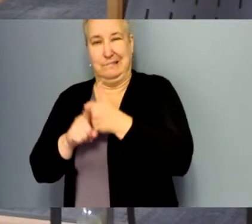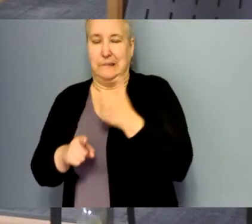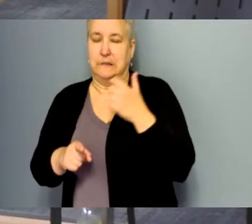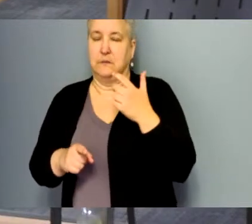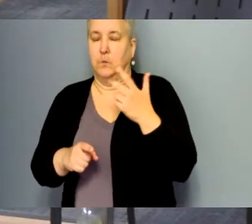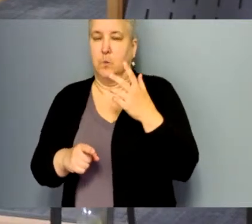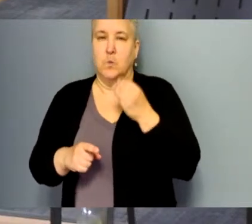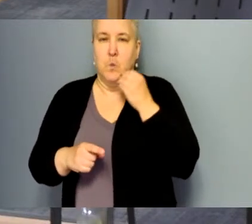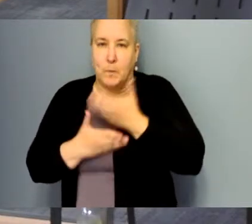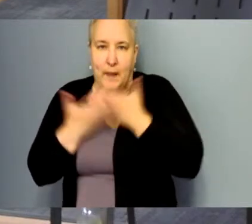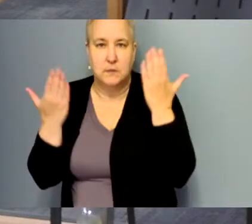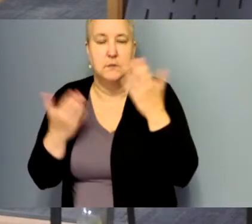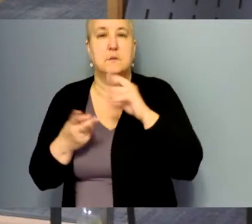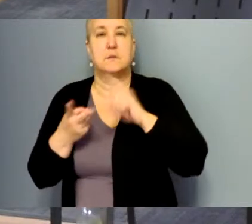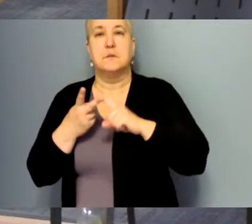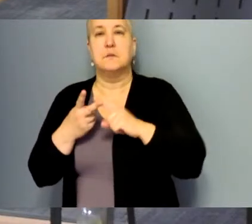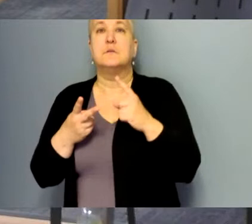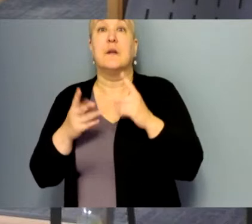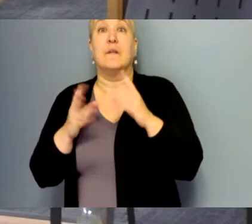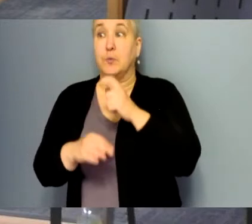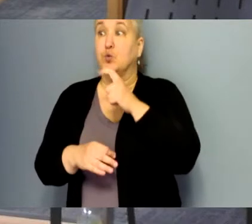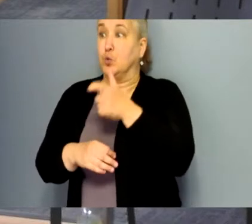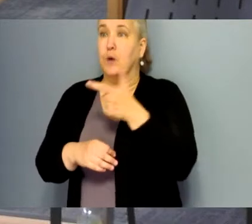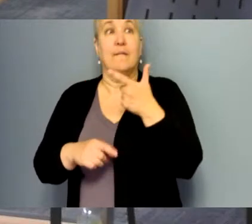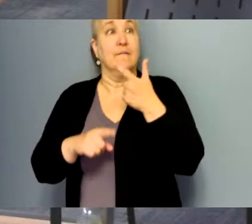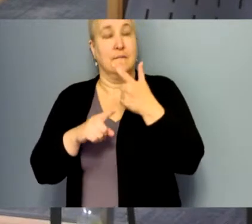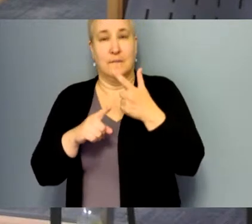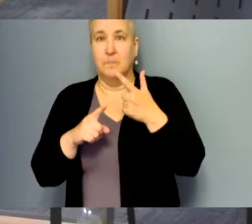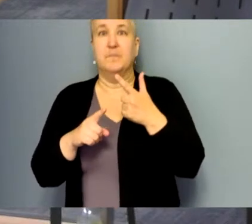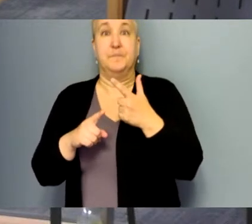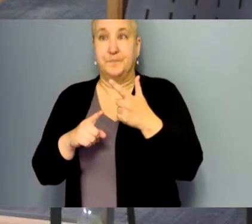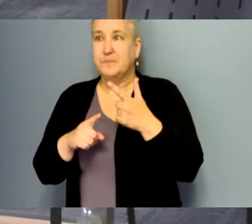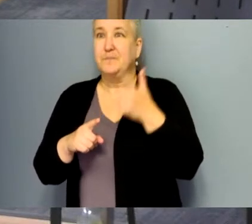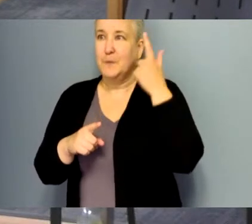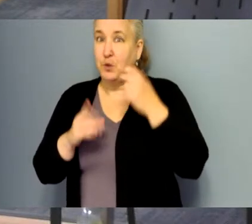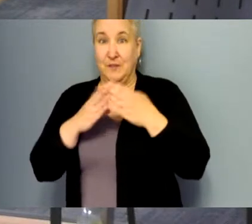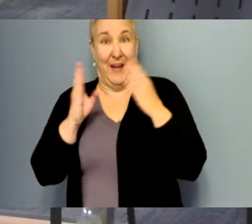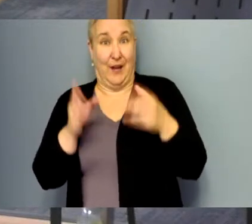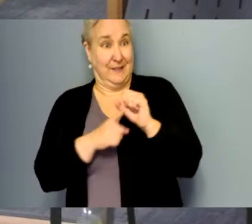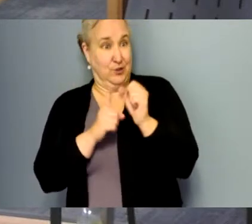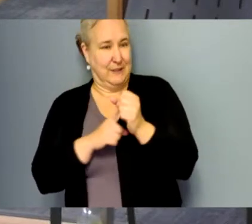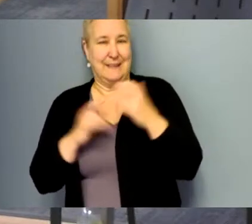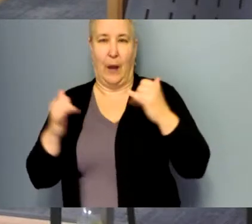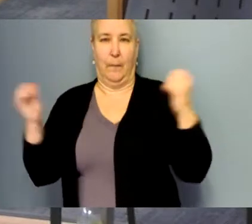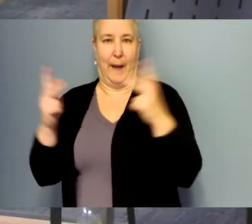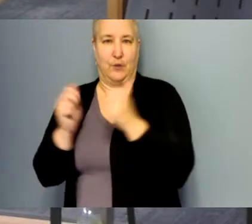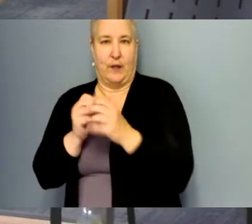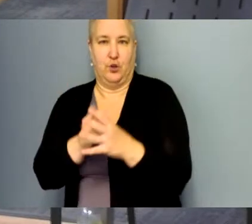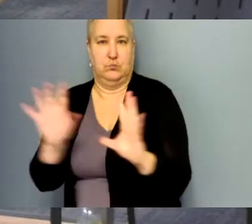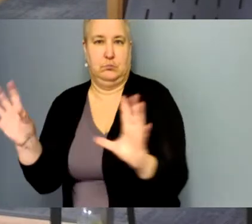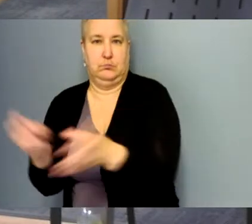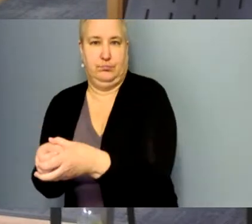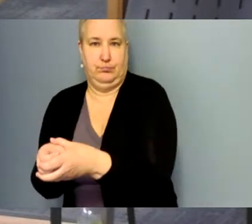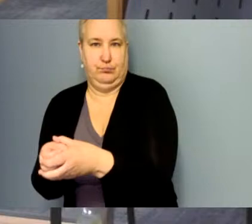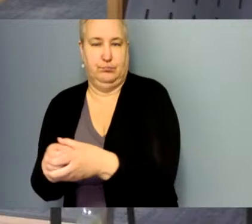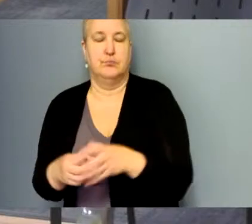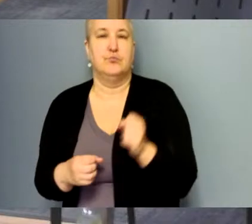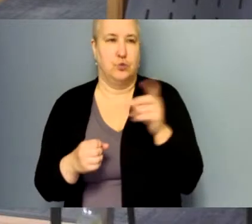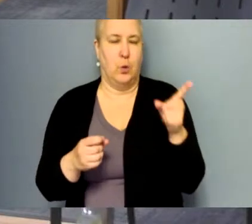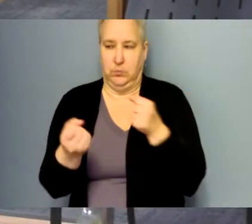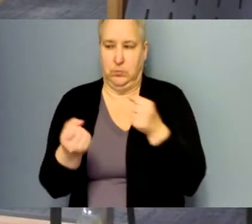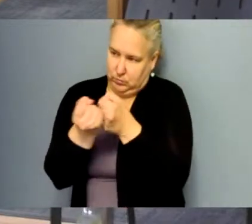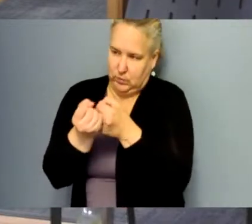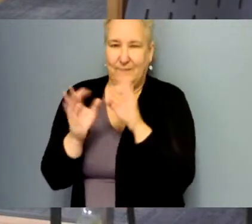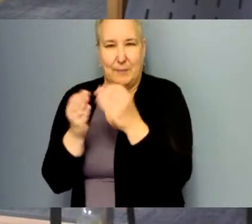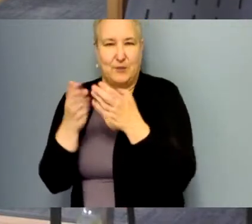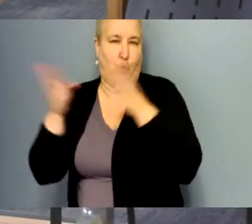homelessness, and it's families who, as a result of the housing, can be reunited. You know, the supporting the family's